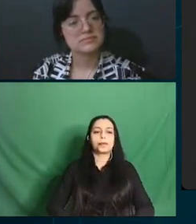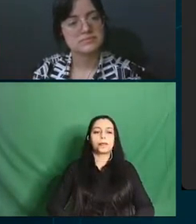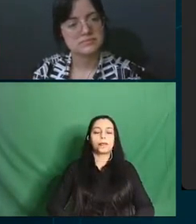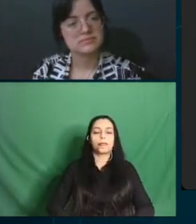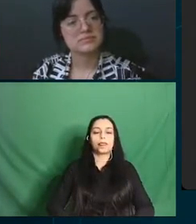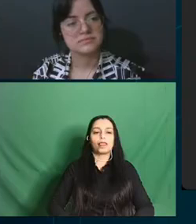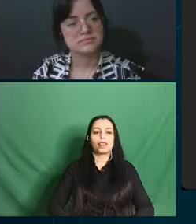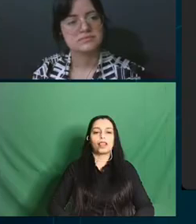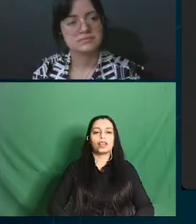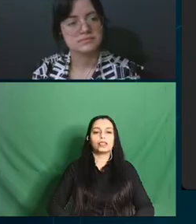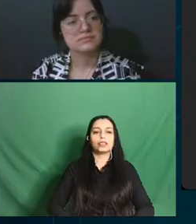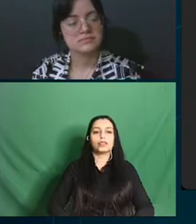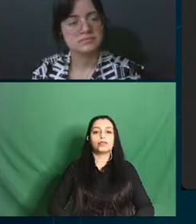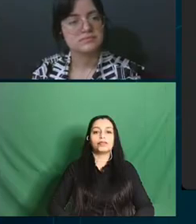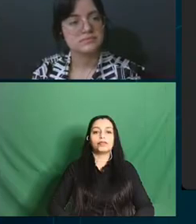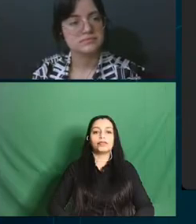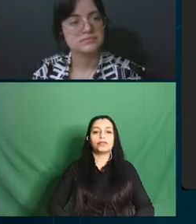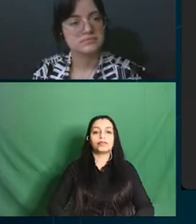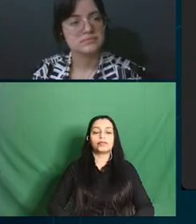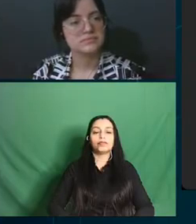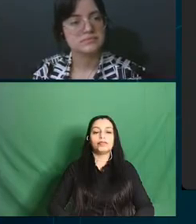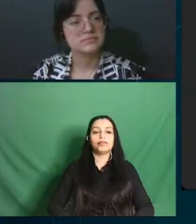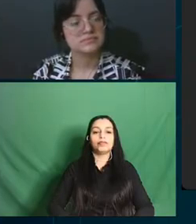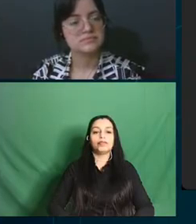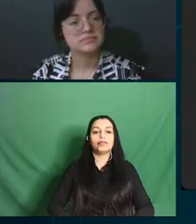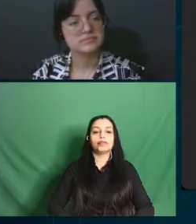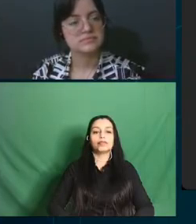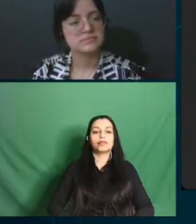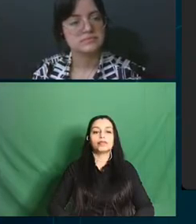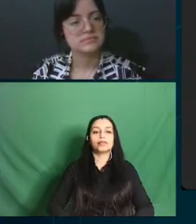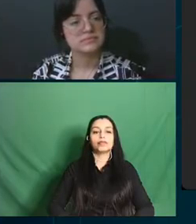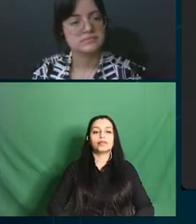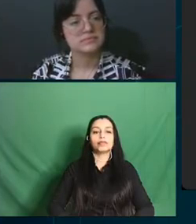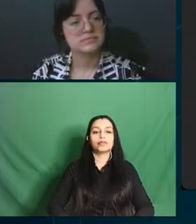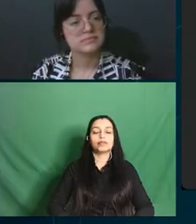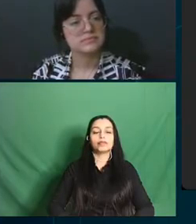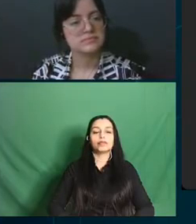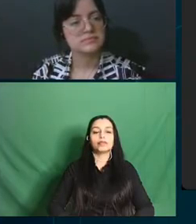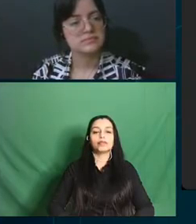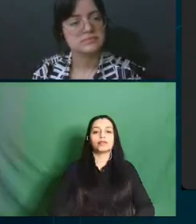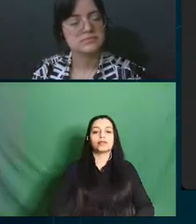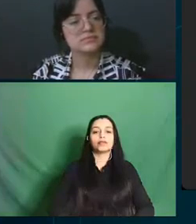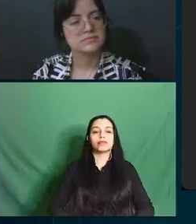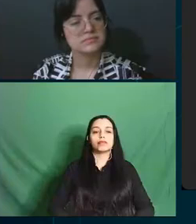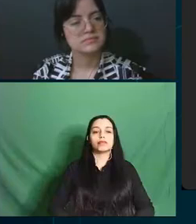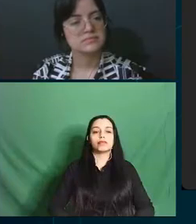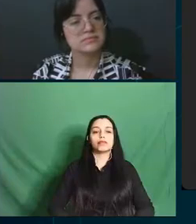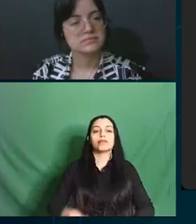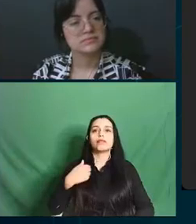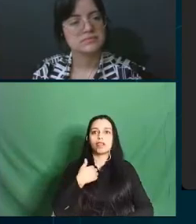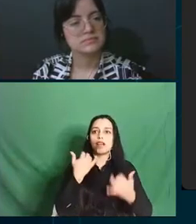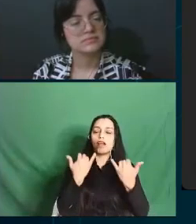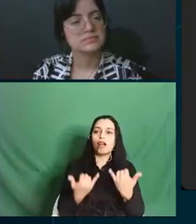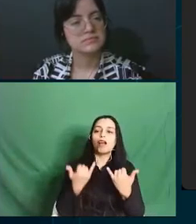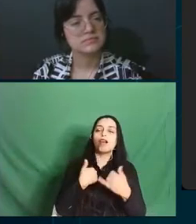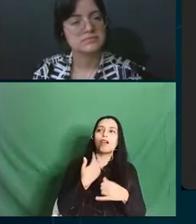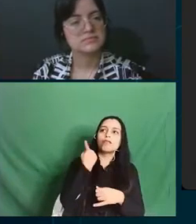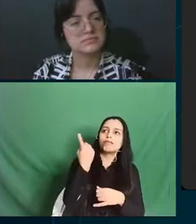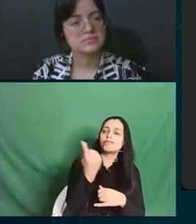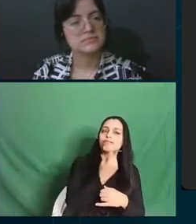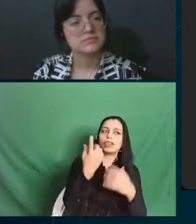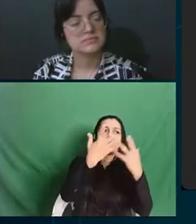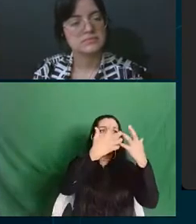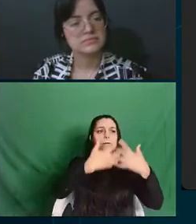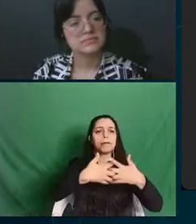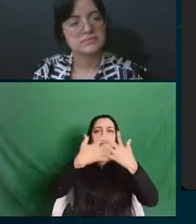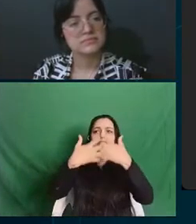really challenging. What we're seeing is that the companies that have mastered handling data, well, not only